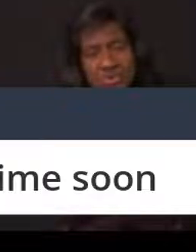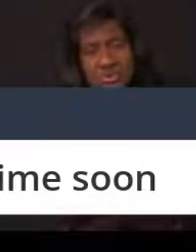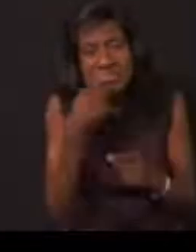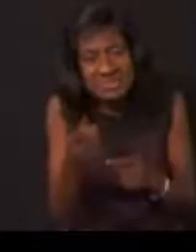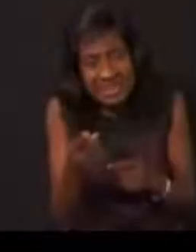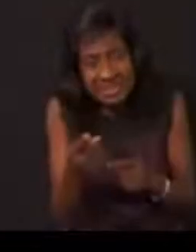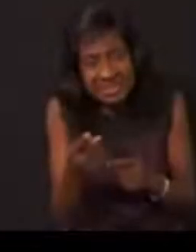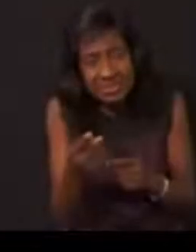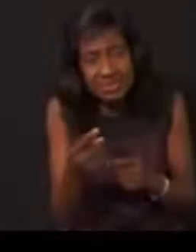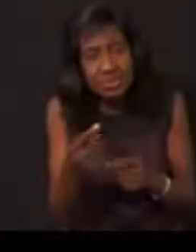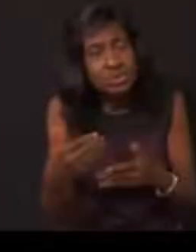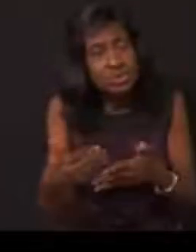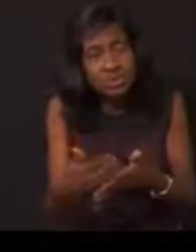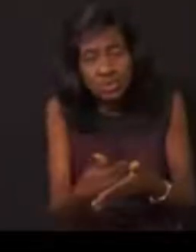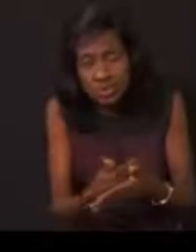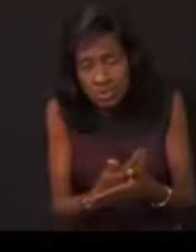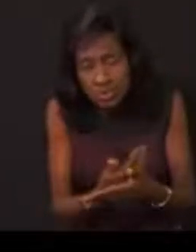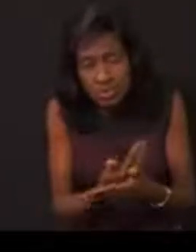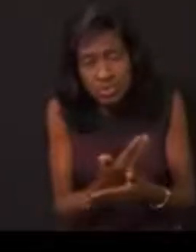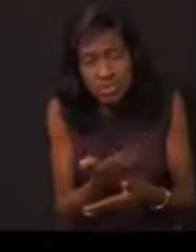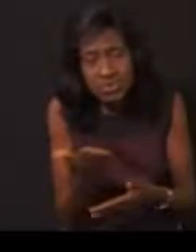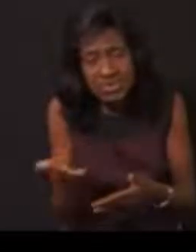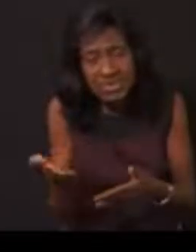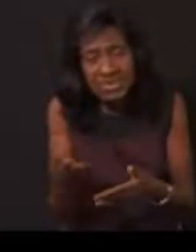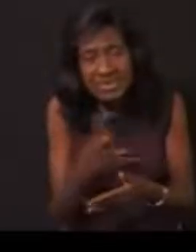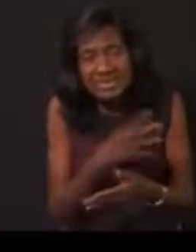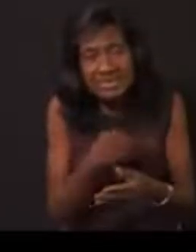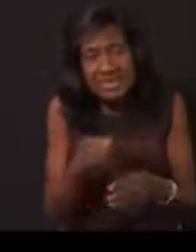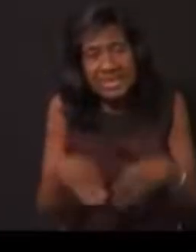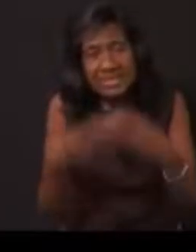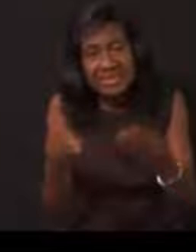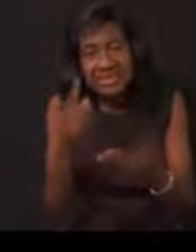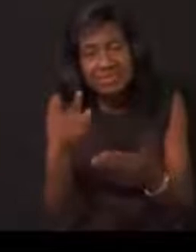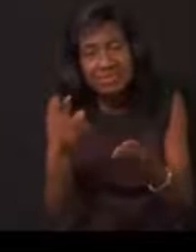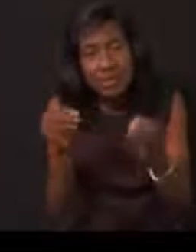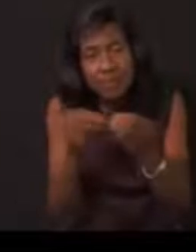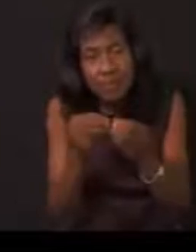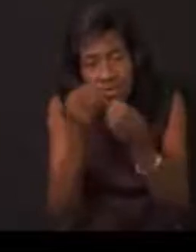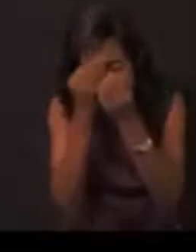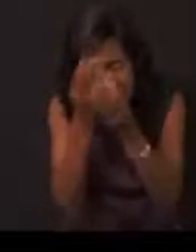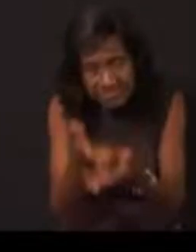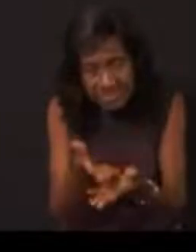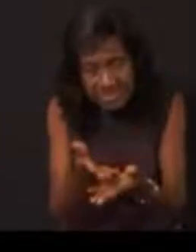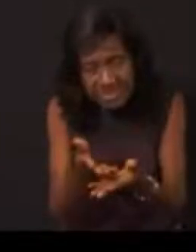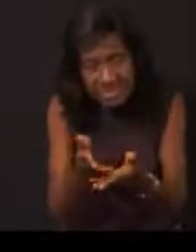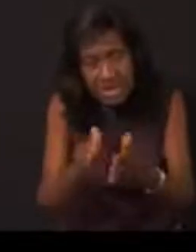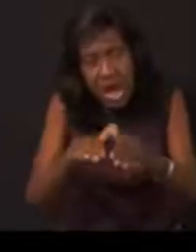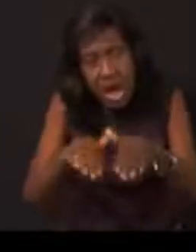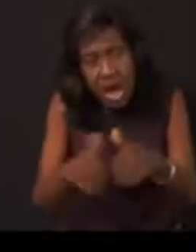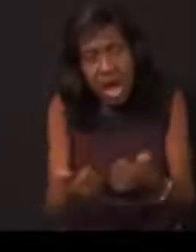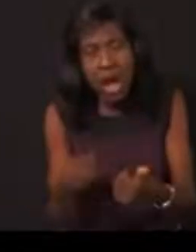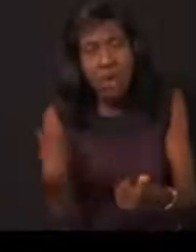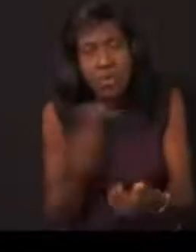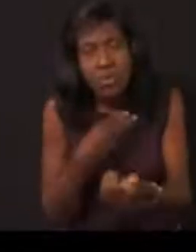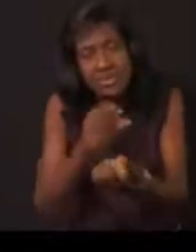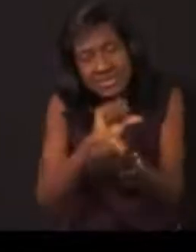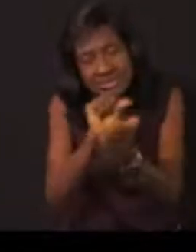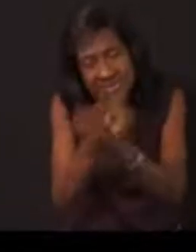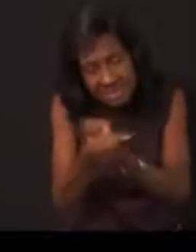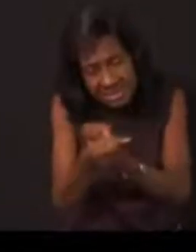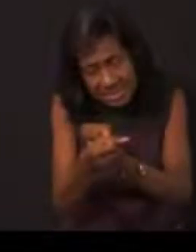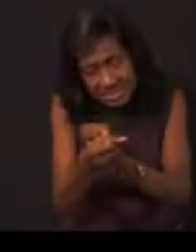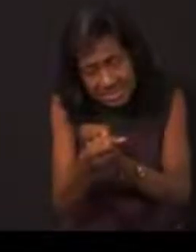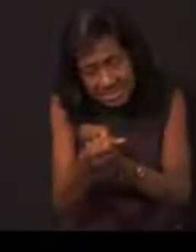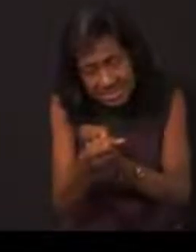updates and provide information in relation to adjustments that we have made in relation to our reopening